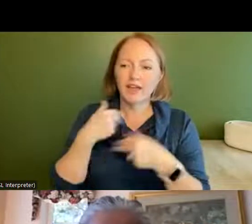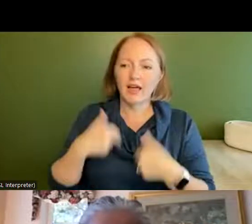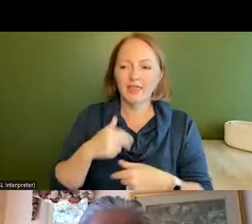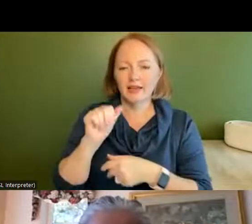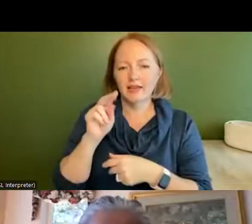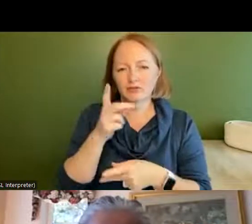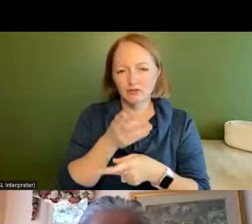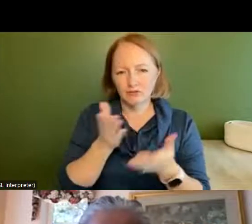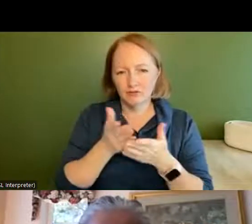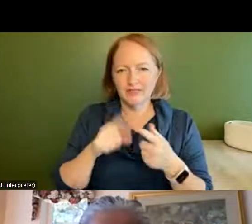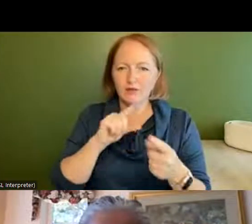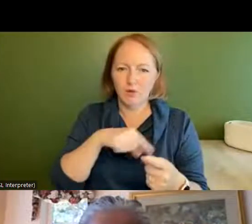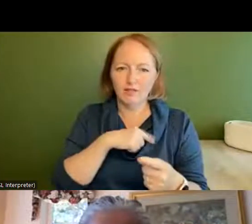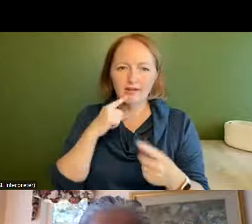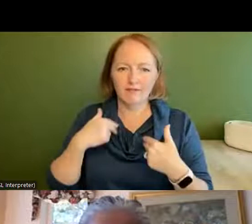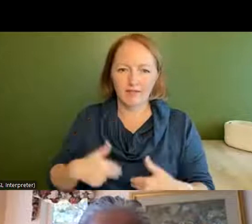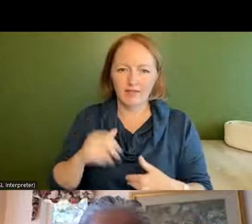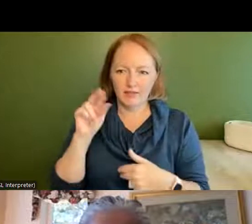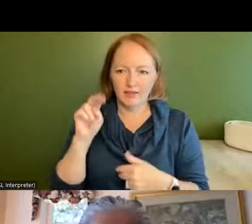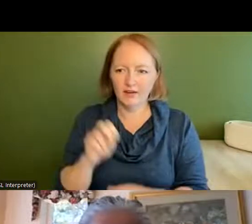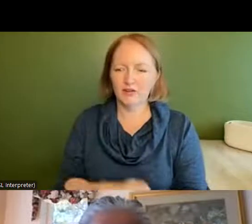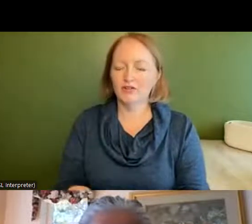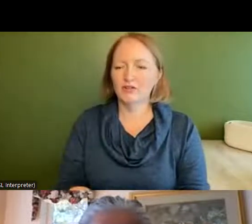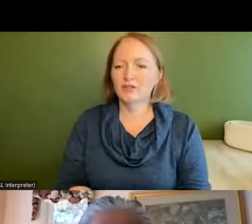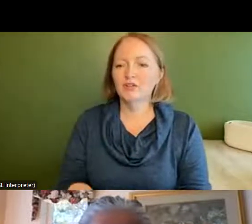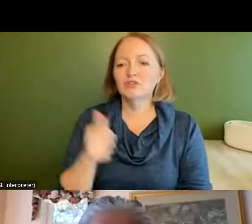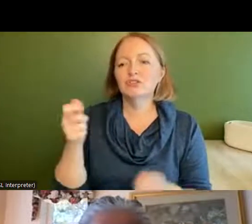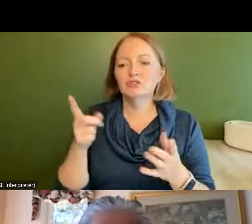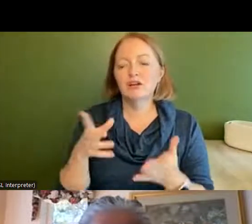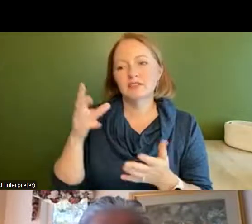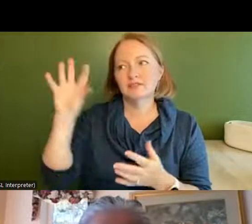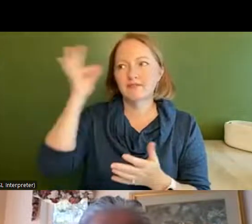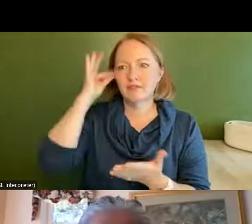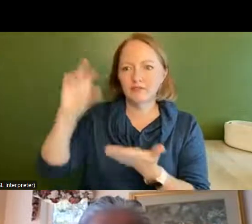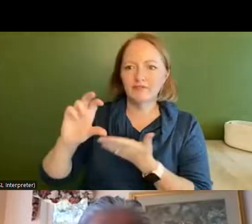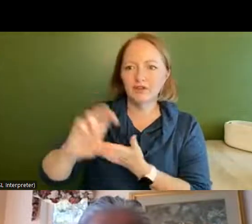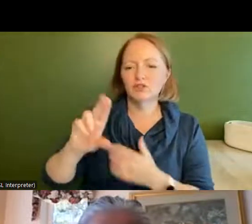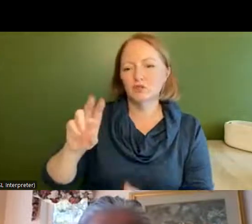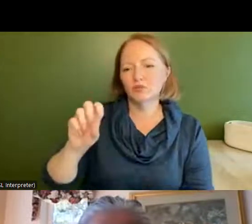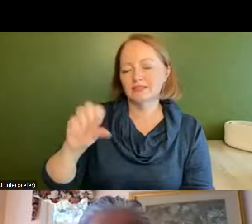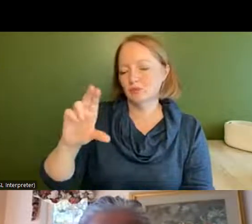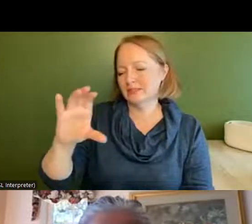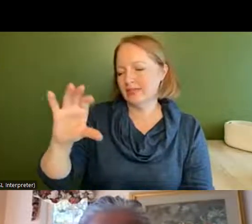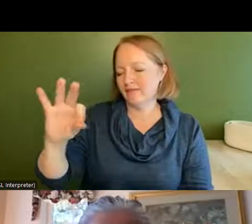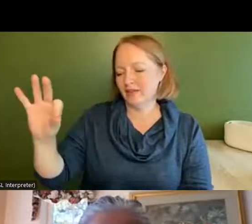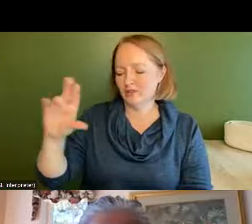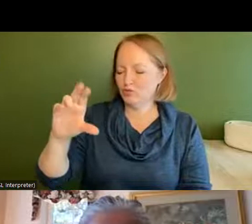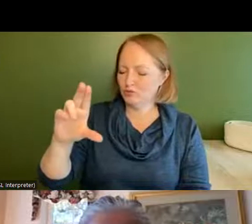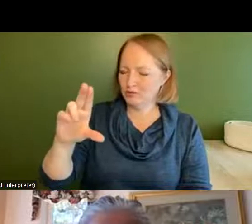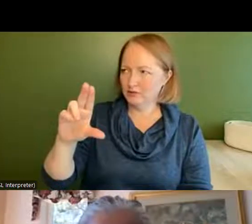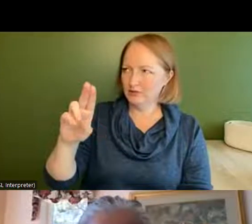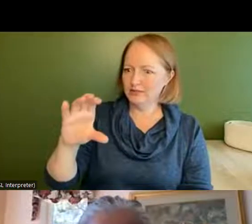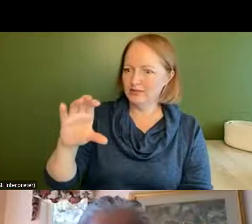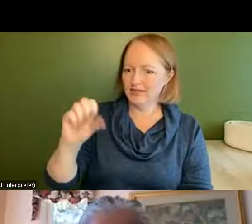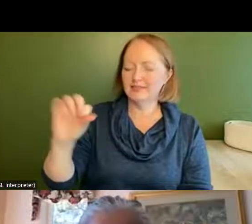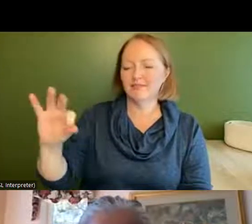quality of healthcare. She directs the federally funded UCSF Health Workforce Research